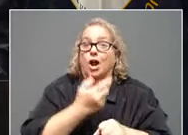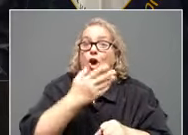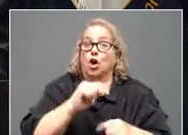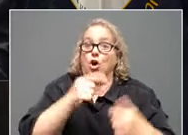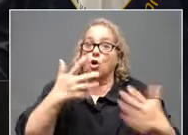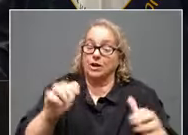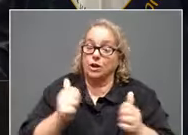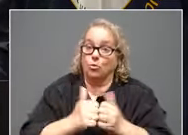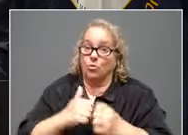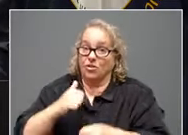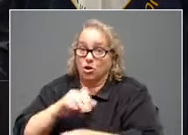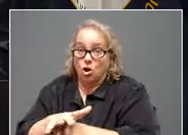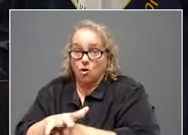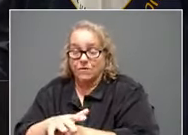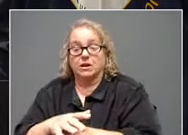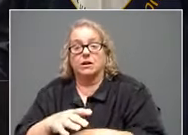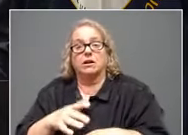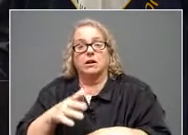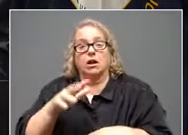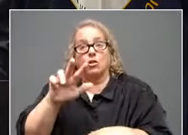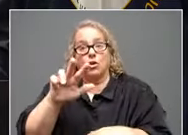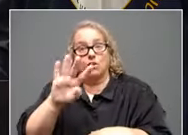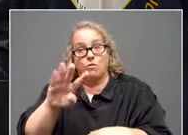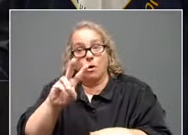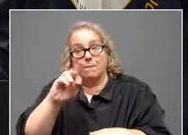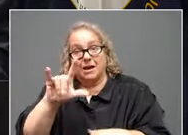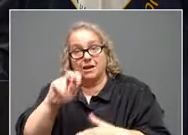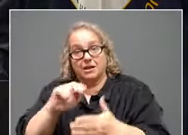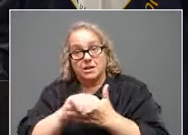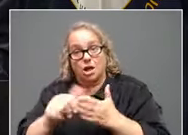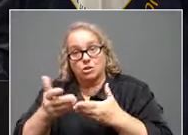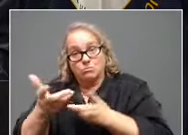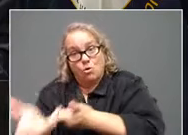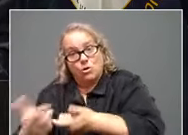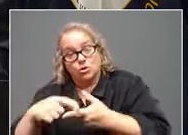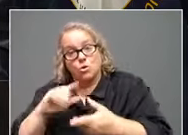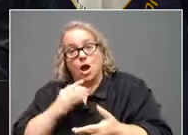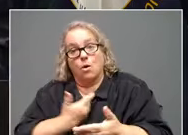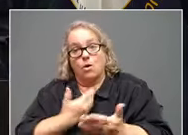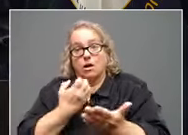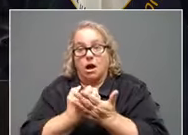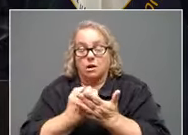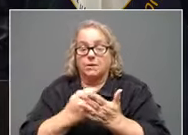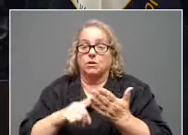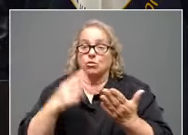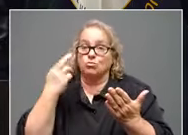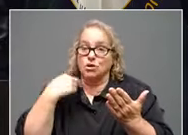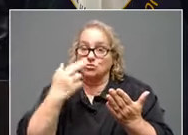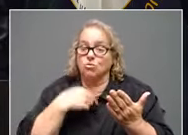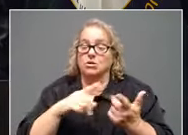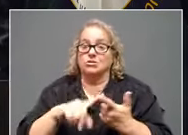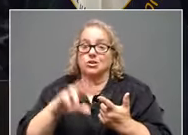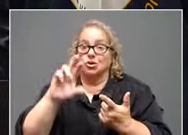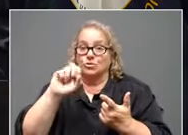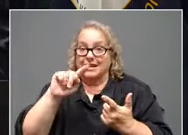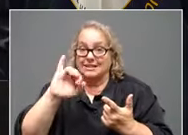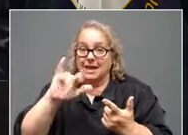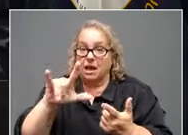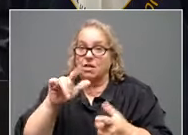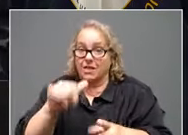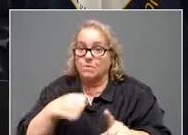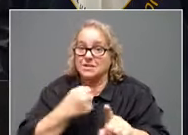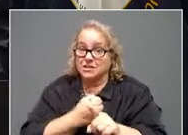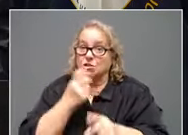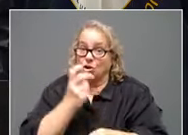provide the $34 million every week into our economy to places like restaurants and retail that got hit so hard, you know,